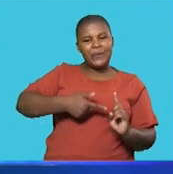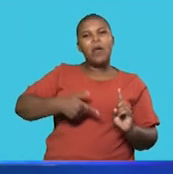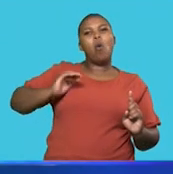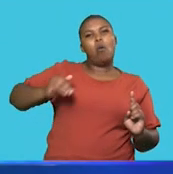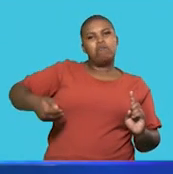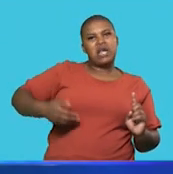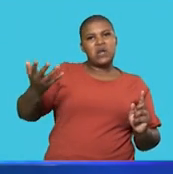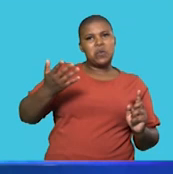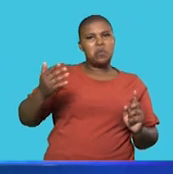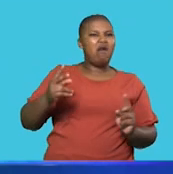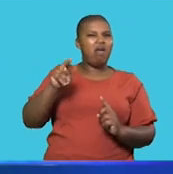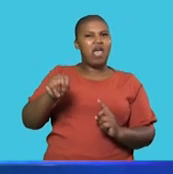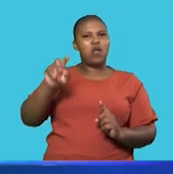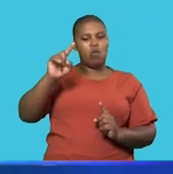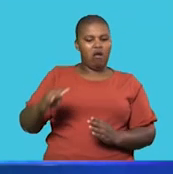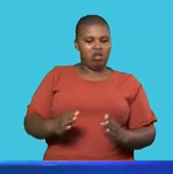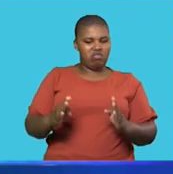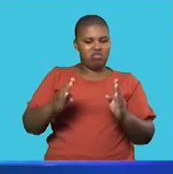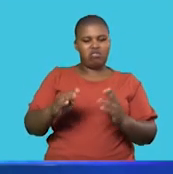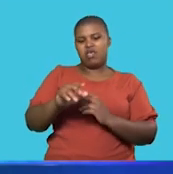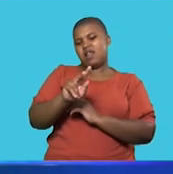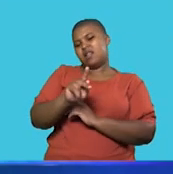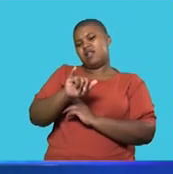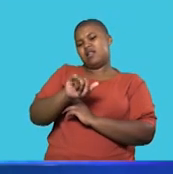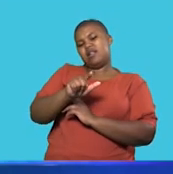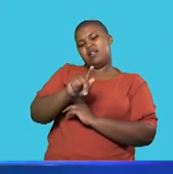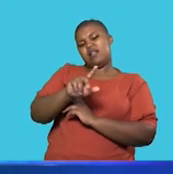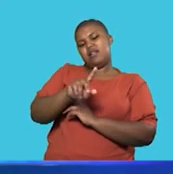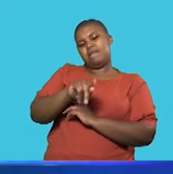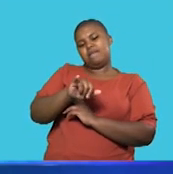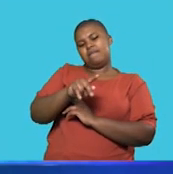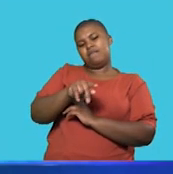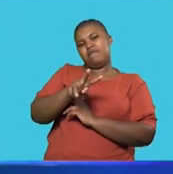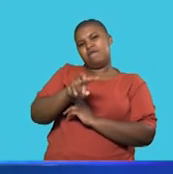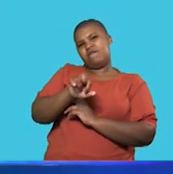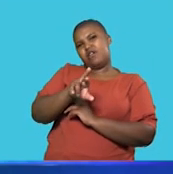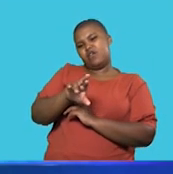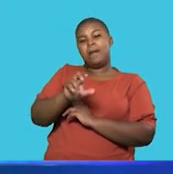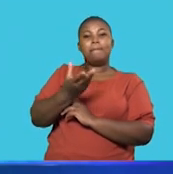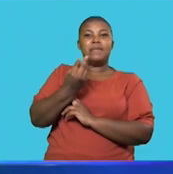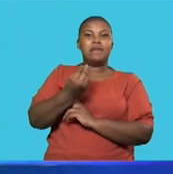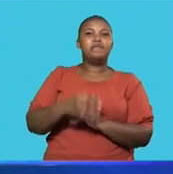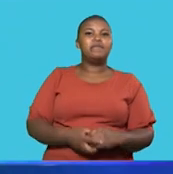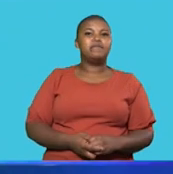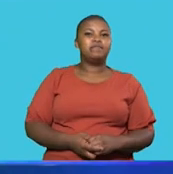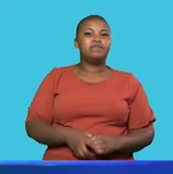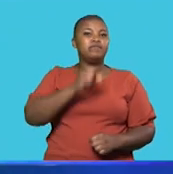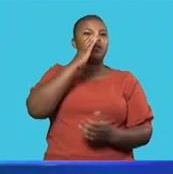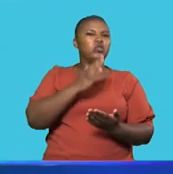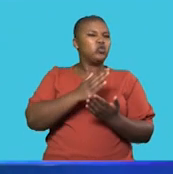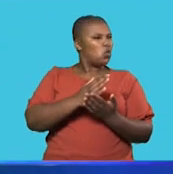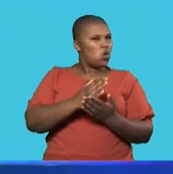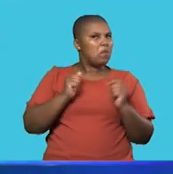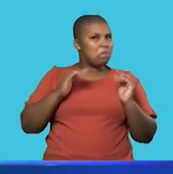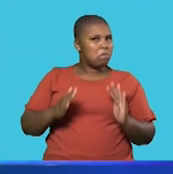Kliprivier stream in Olifantslvei near the bridge on the N1 this afternoon. EMS says it is not yet clear if the body is that of one of the two young